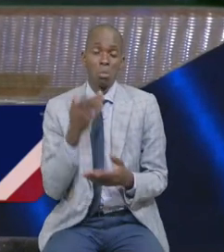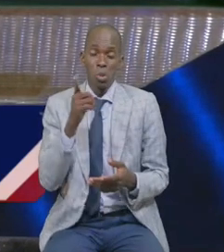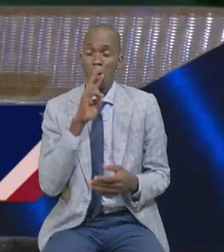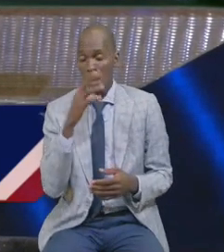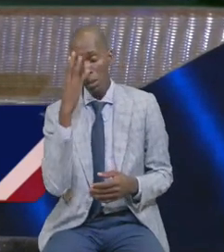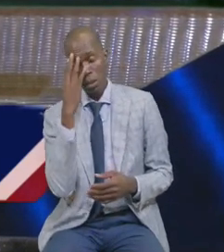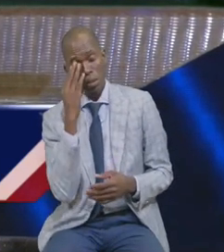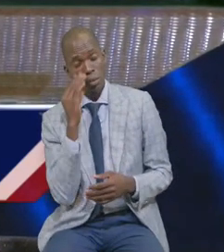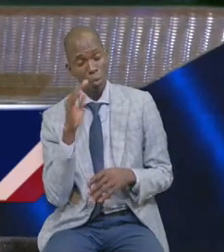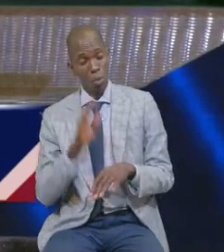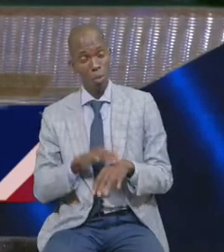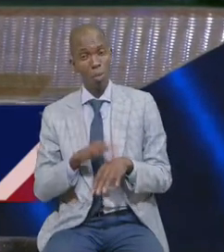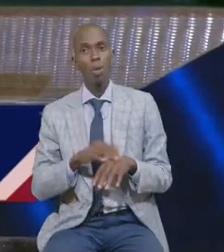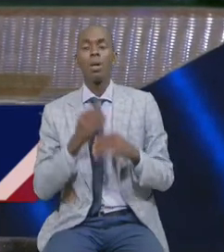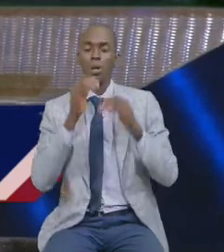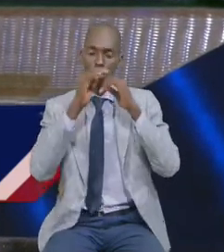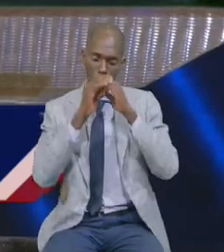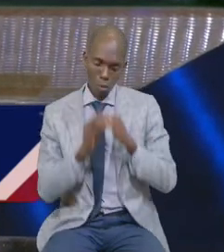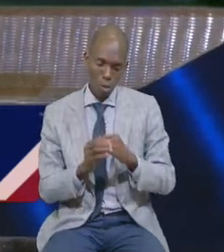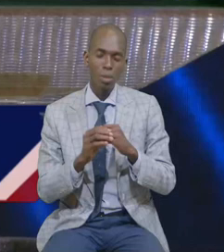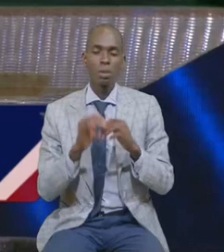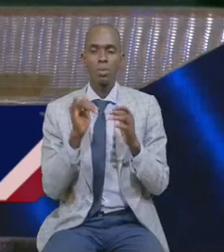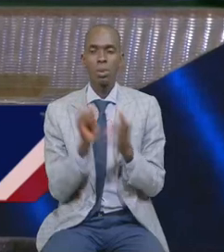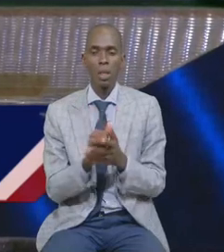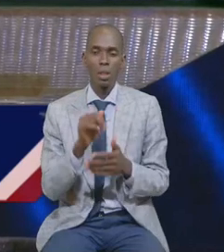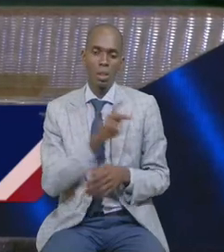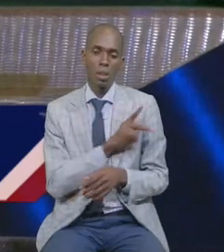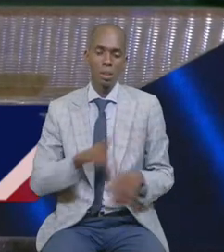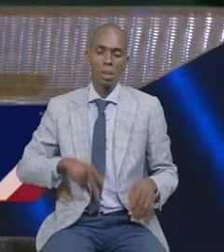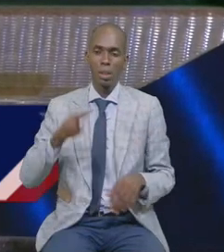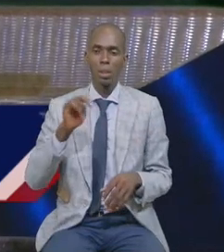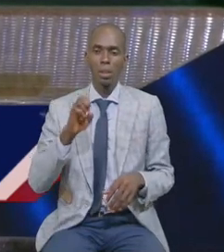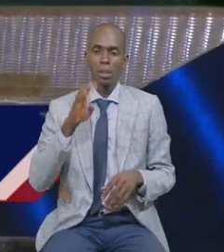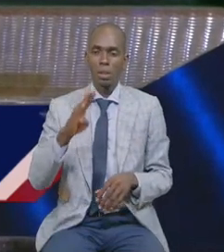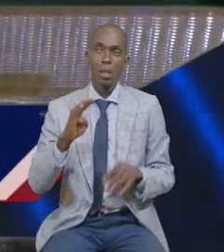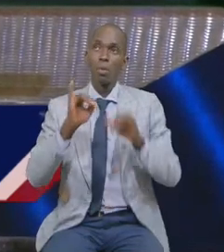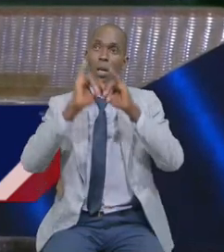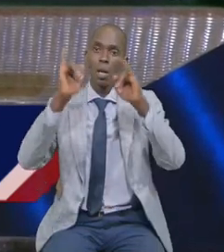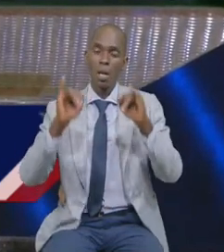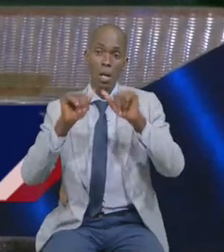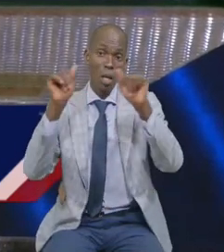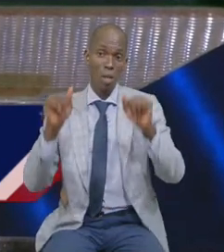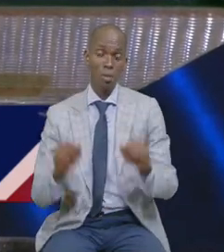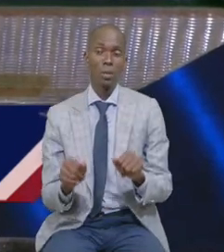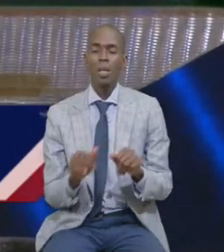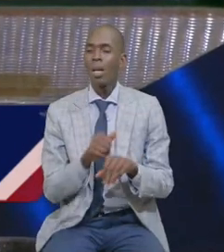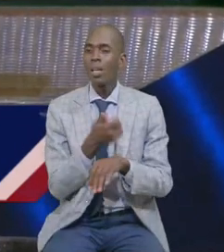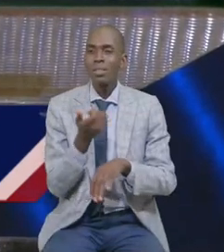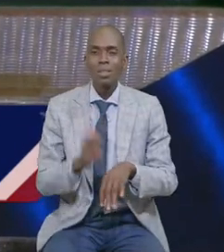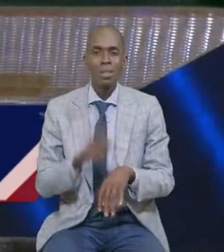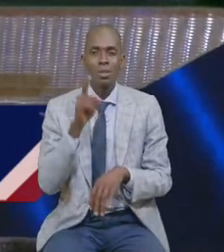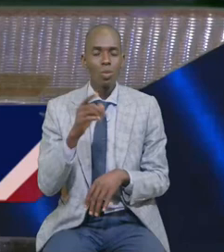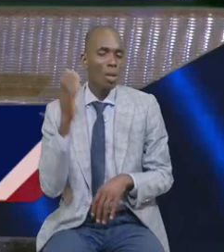sleeping, wake up and worship Nebuchadnezzar's idol. At what time? Ye hear the sound of the